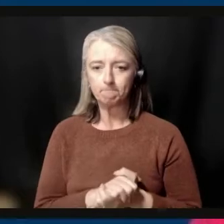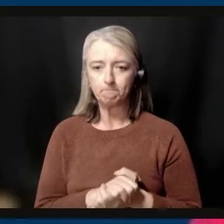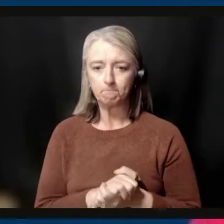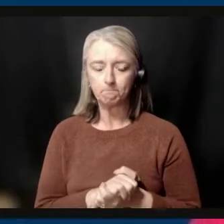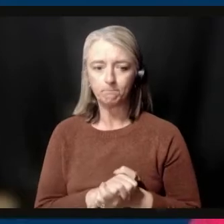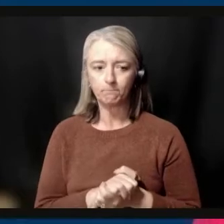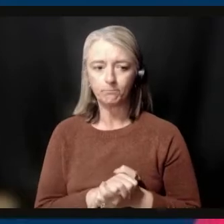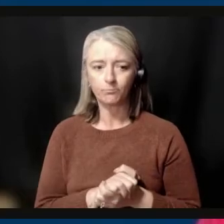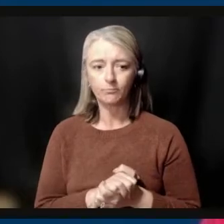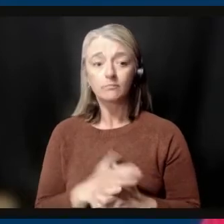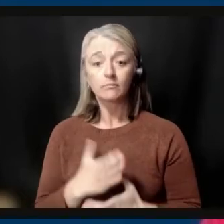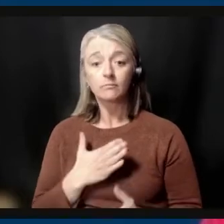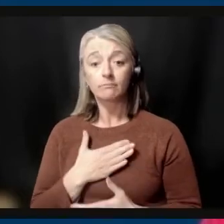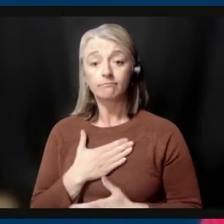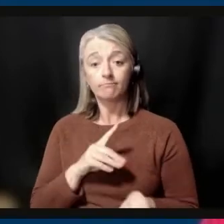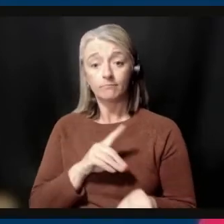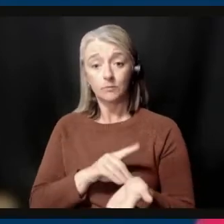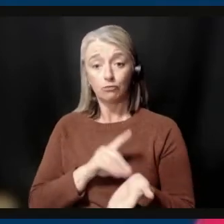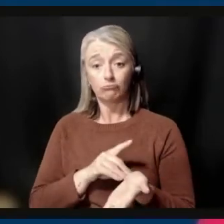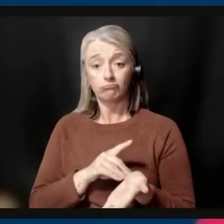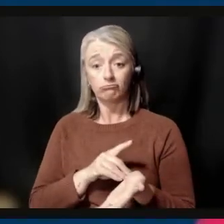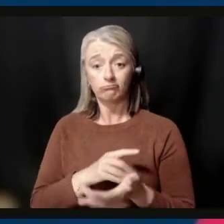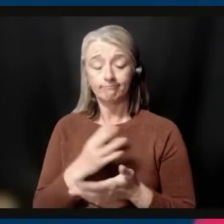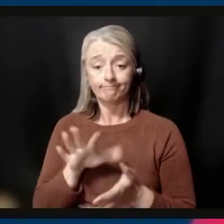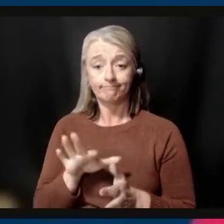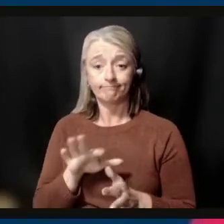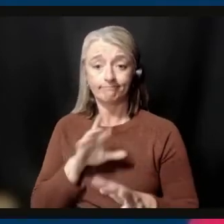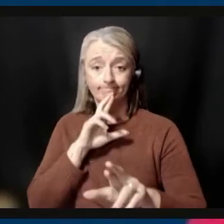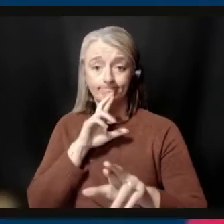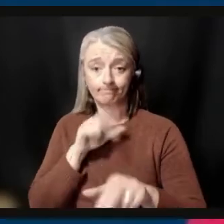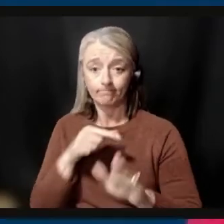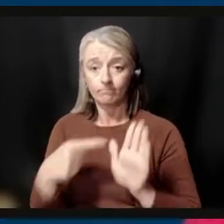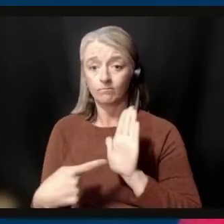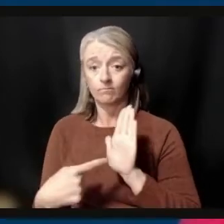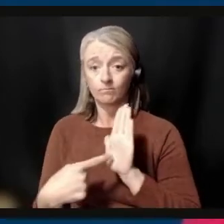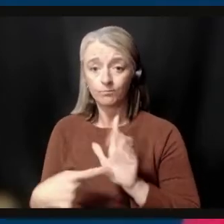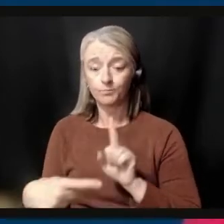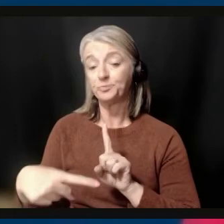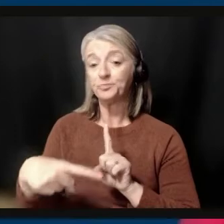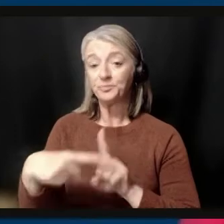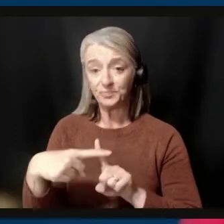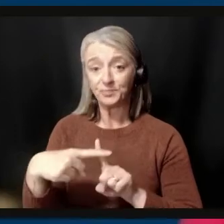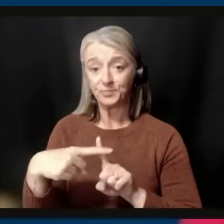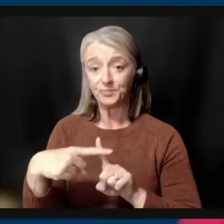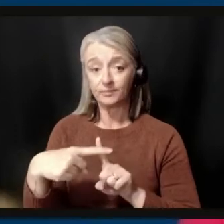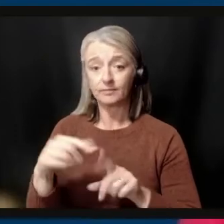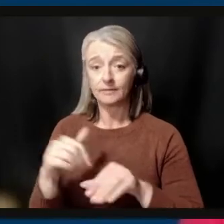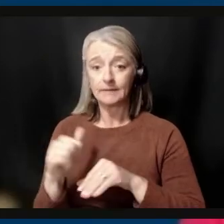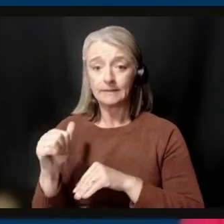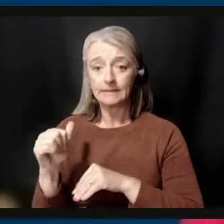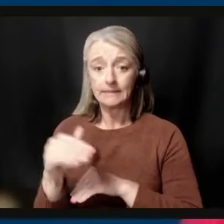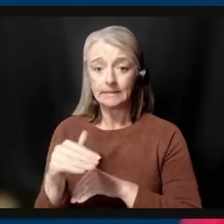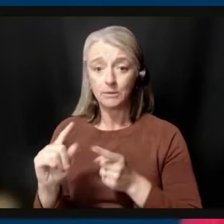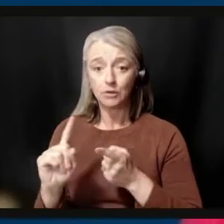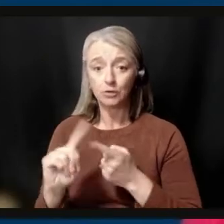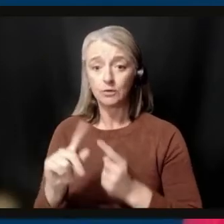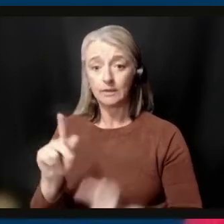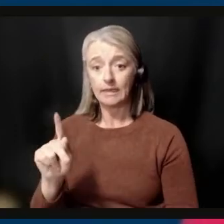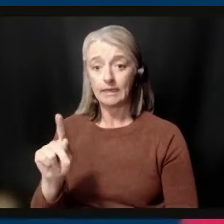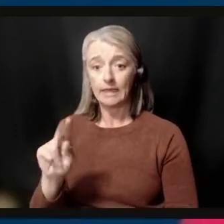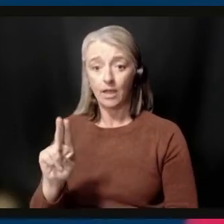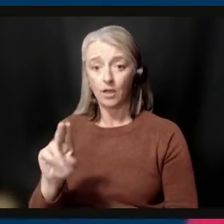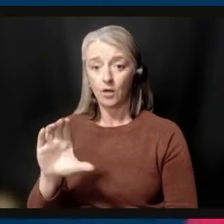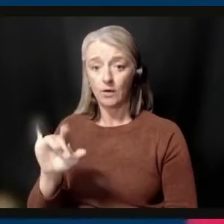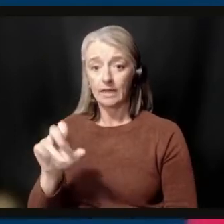So once my doctor found out that my results came back positive, she sent me to KU Cancer Center, to